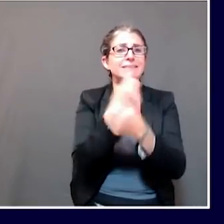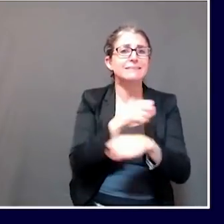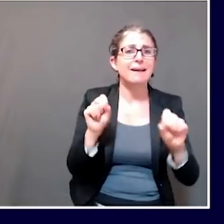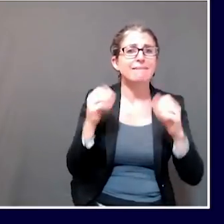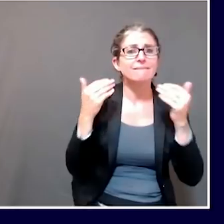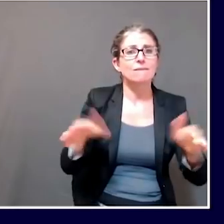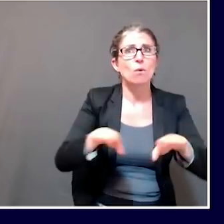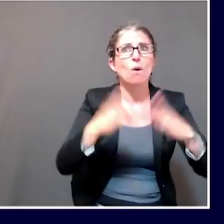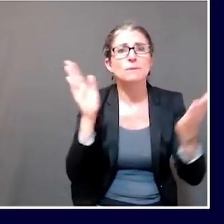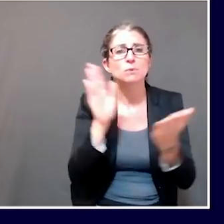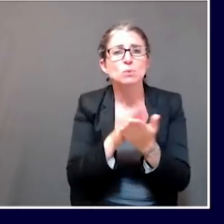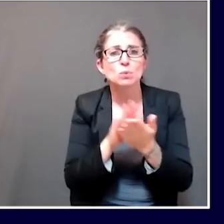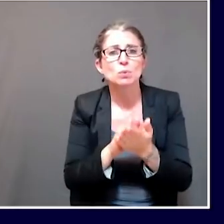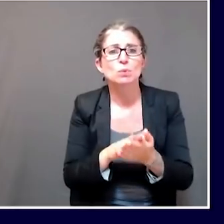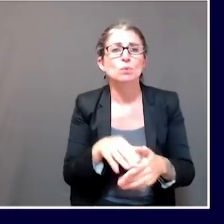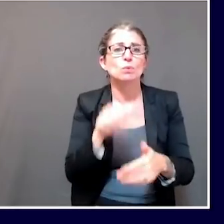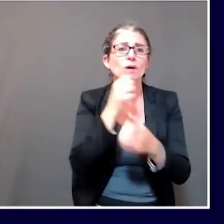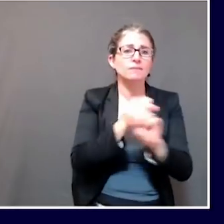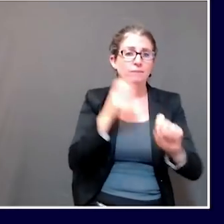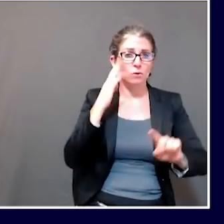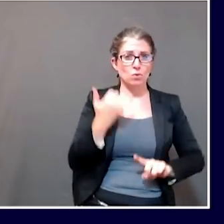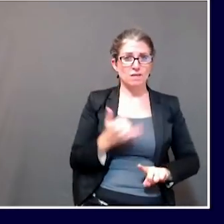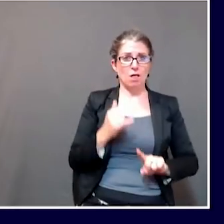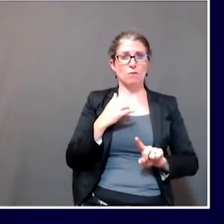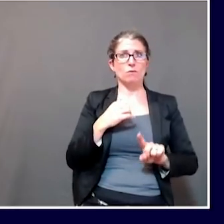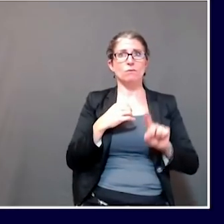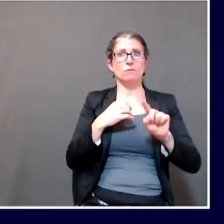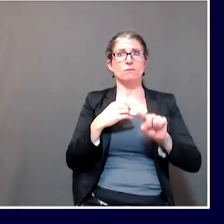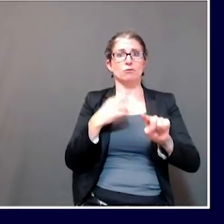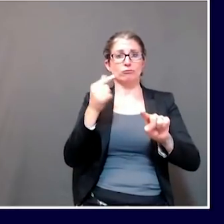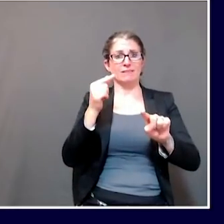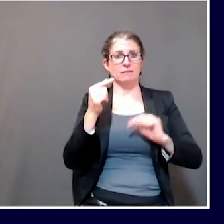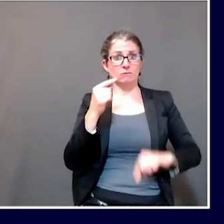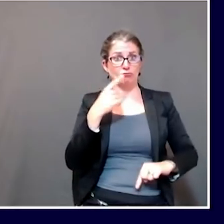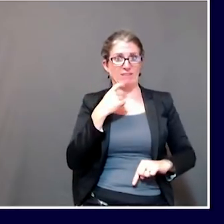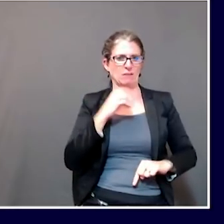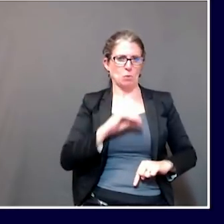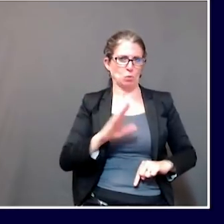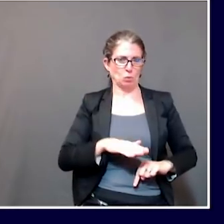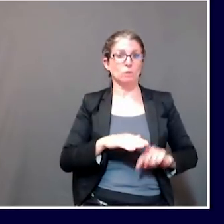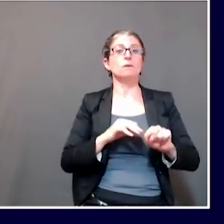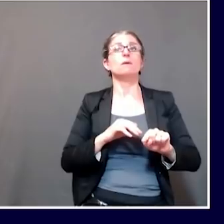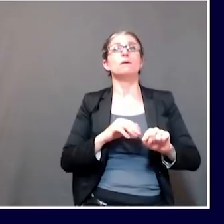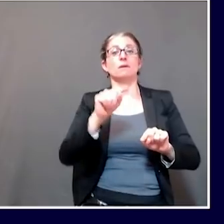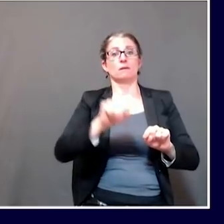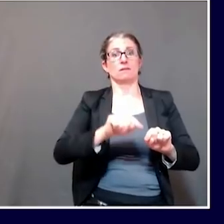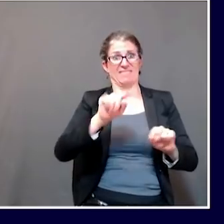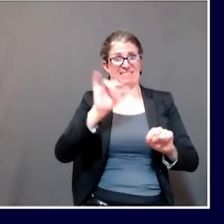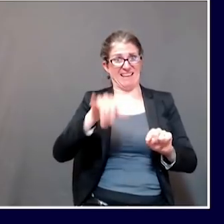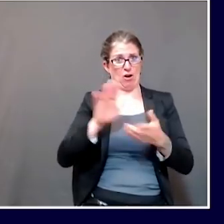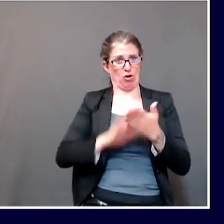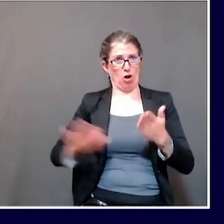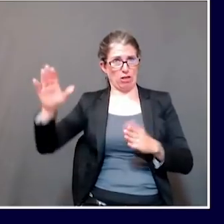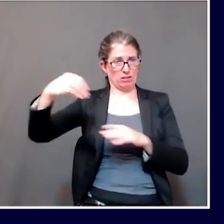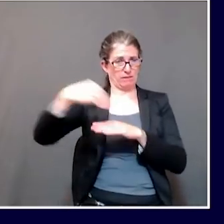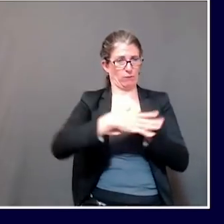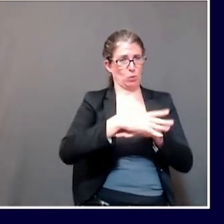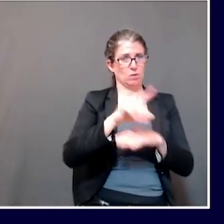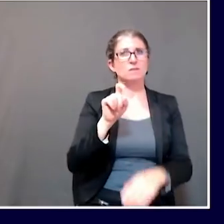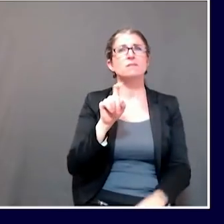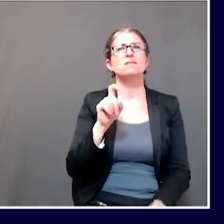on college campuses, say, for instance, UMaine and Penobscot County, could that affect, or will that affect, the